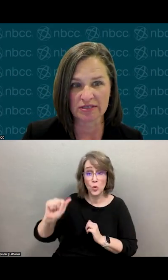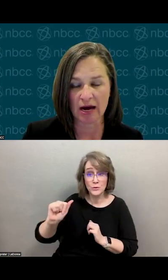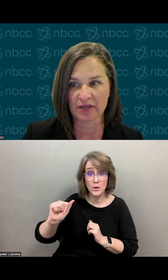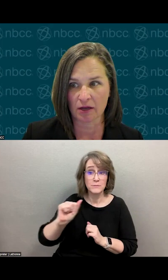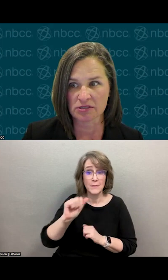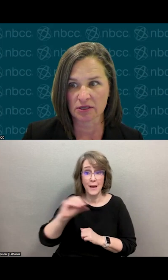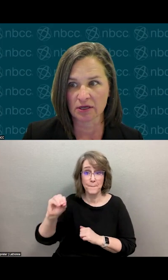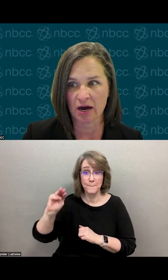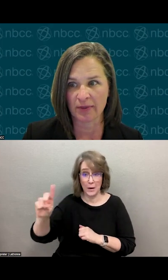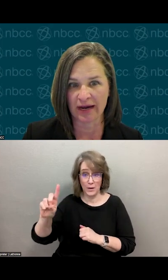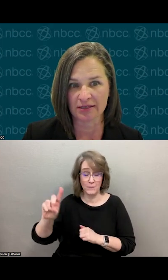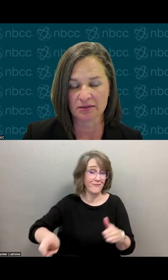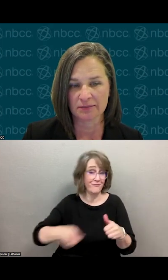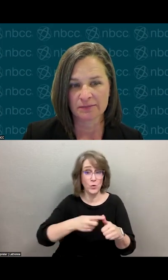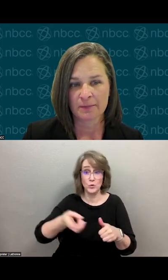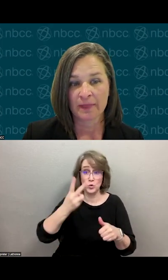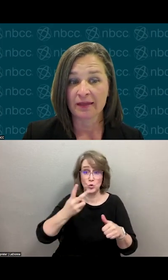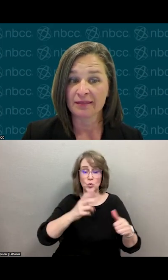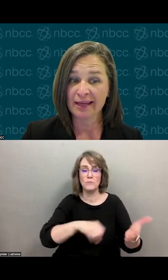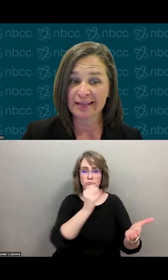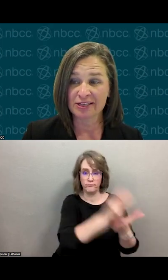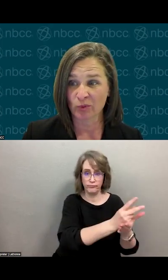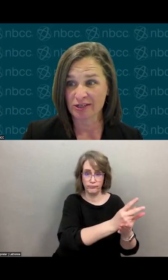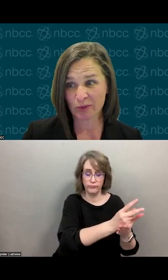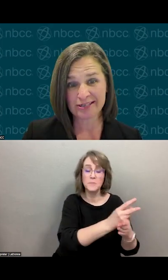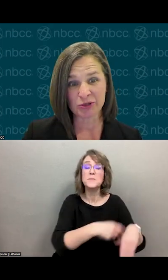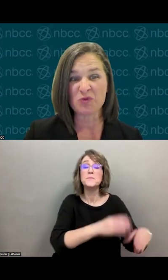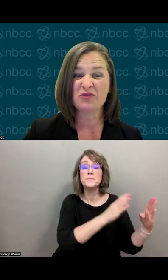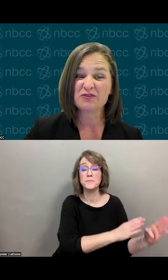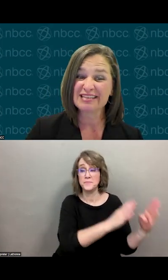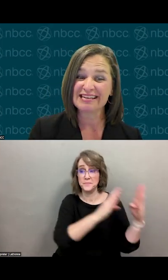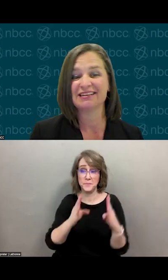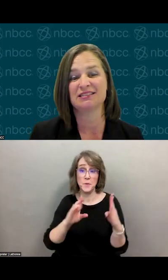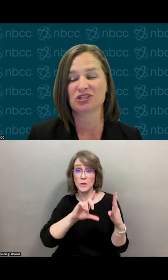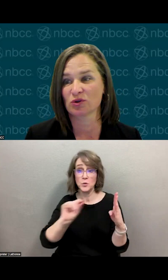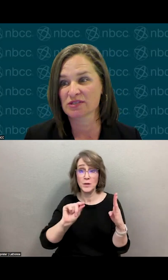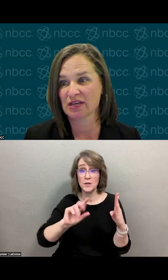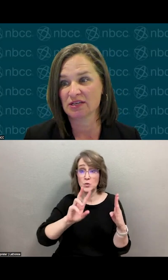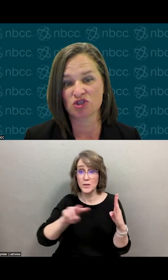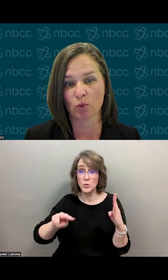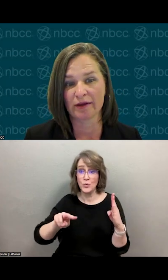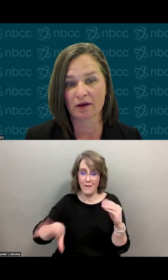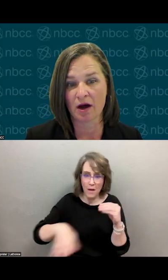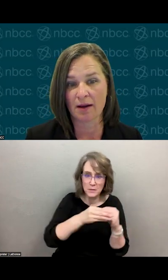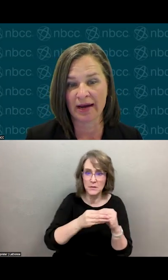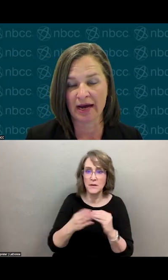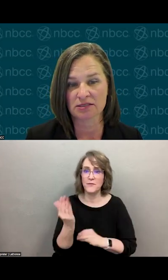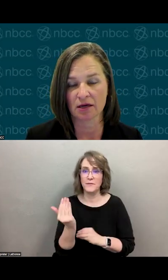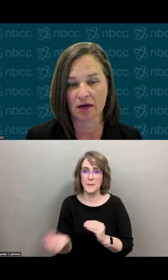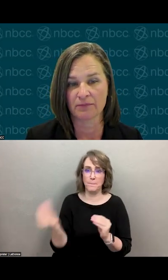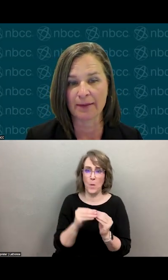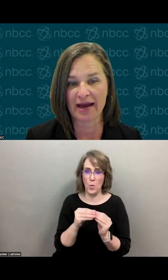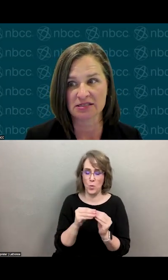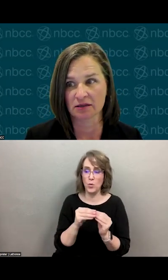to adopt the counseling compact. And then in 2022, 15 additional states joined the